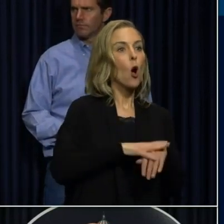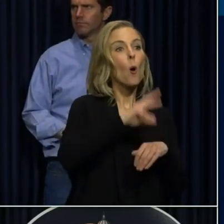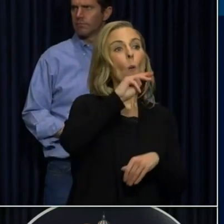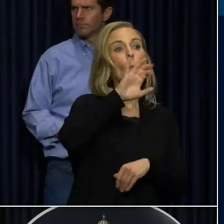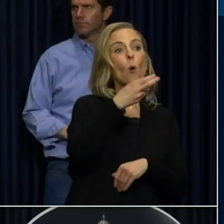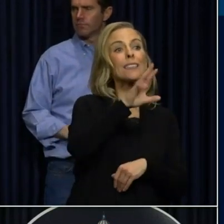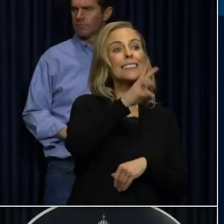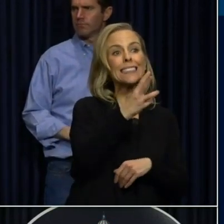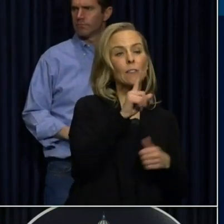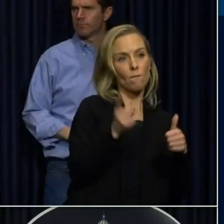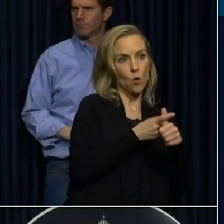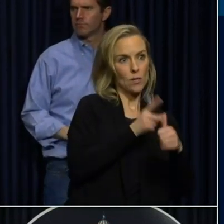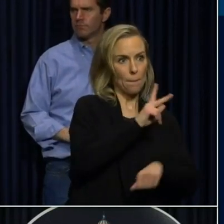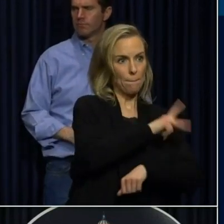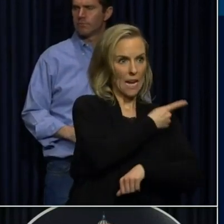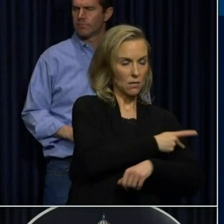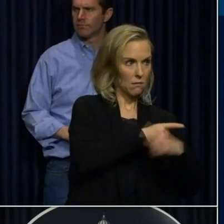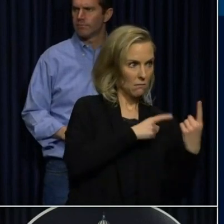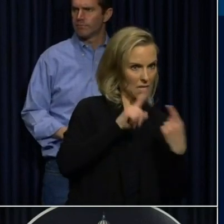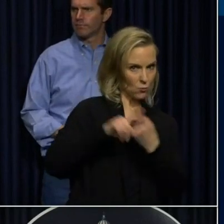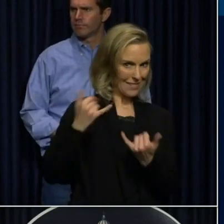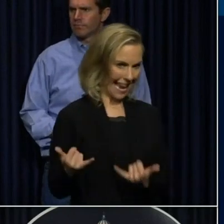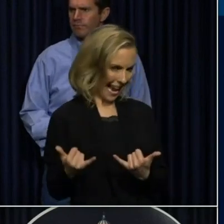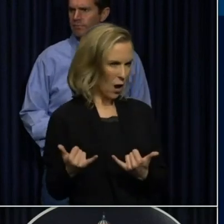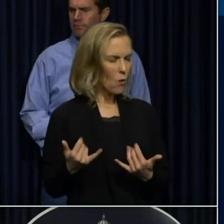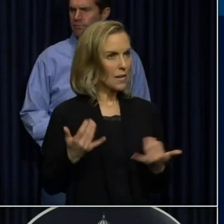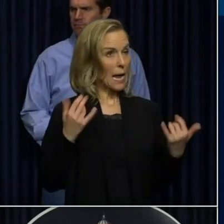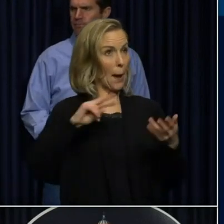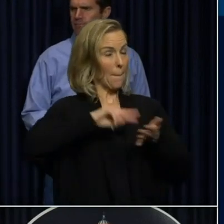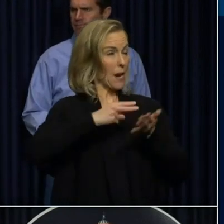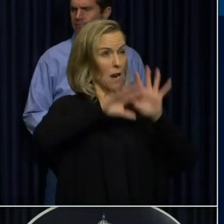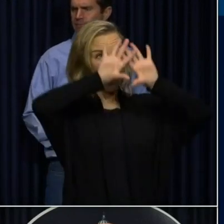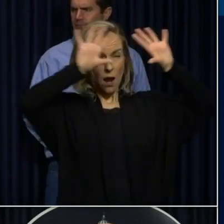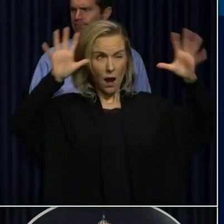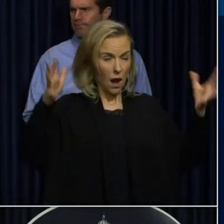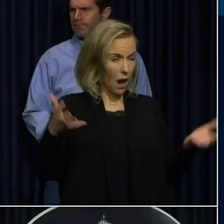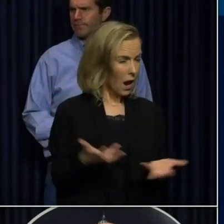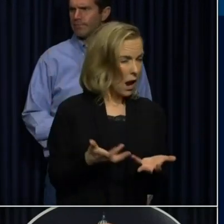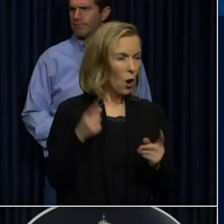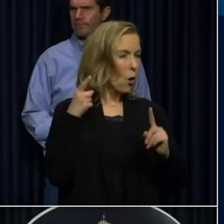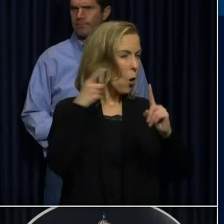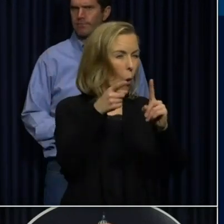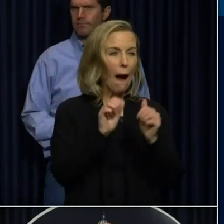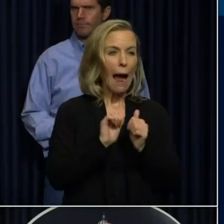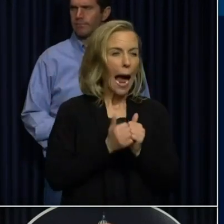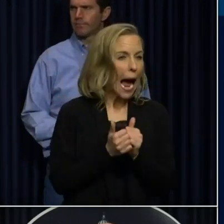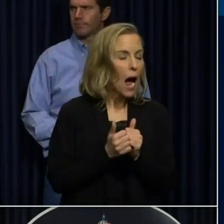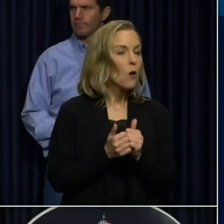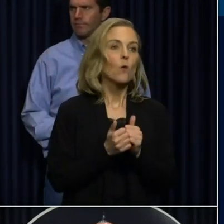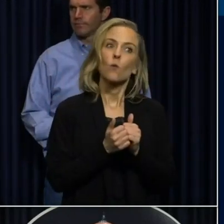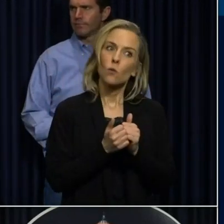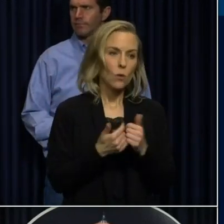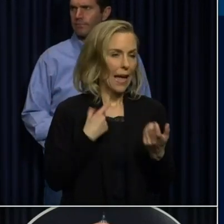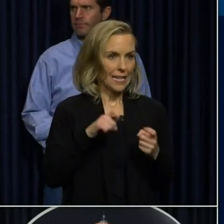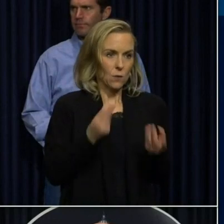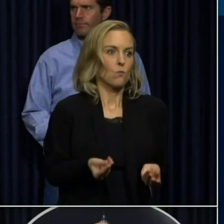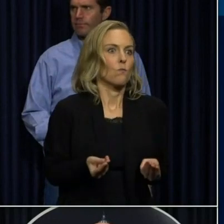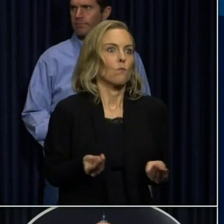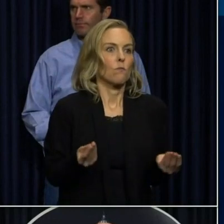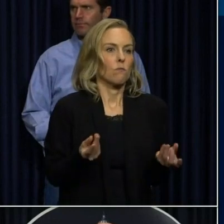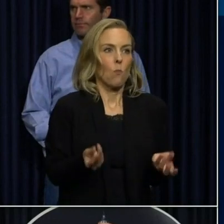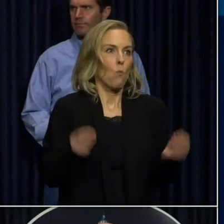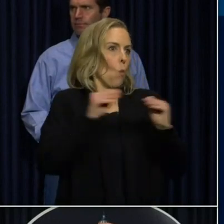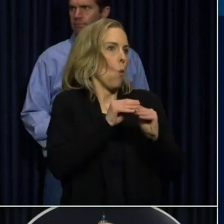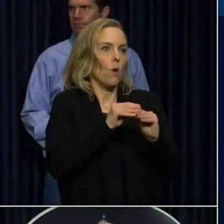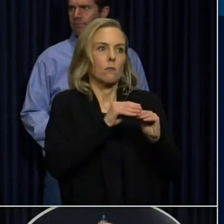6th. So just to put this in context, where we have to get is substantially more than what we've already done in 6